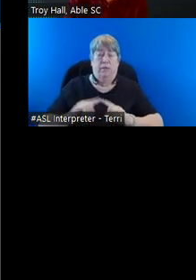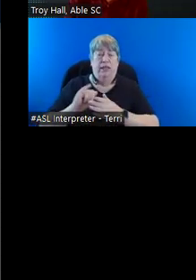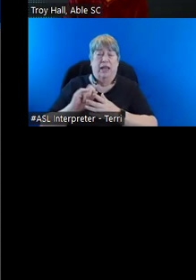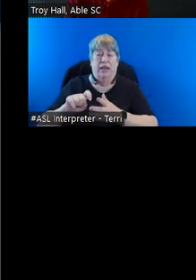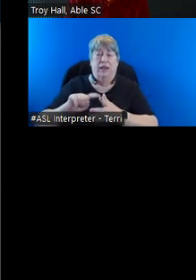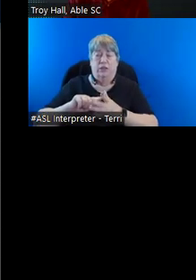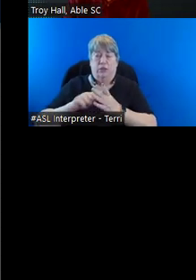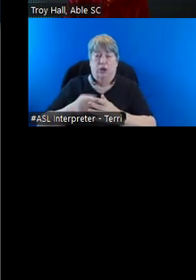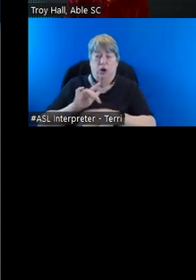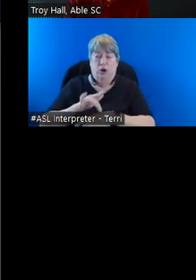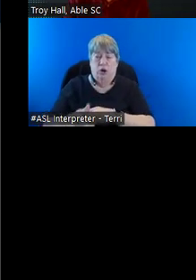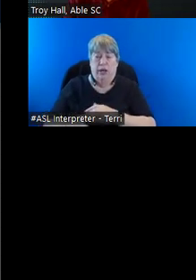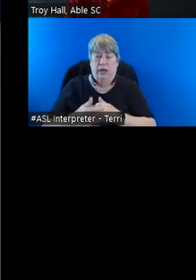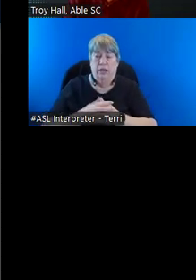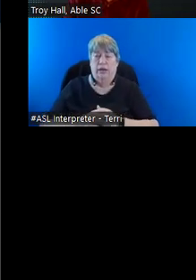young.